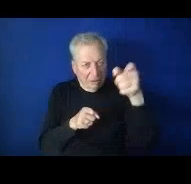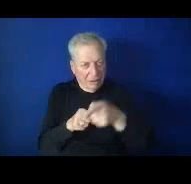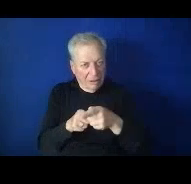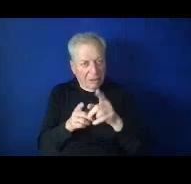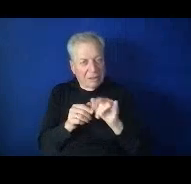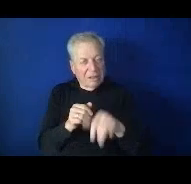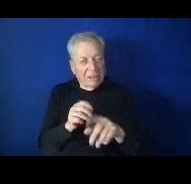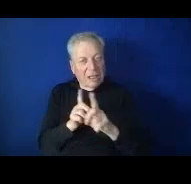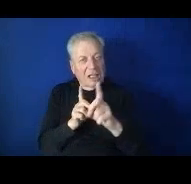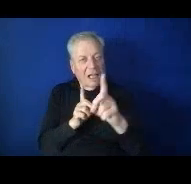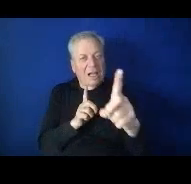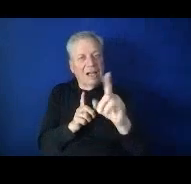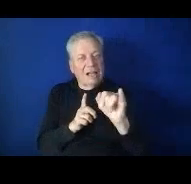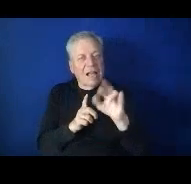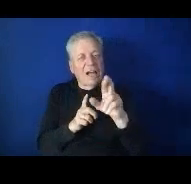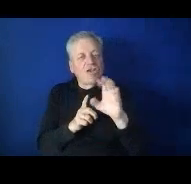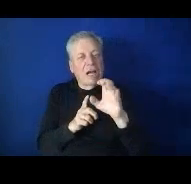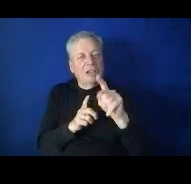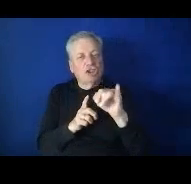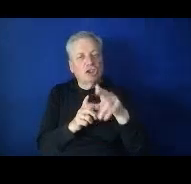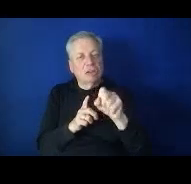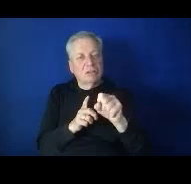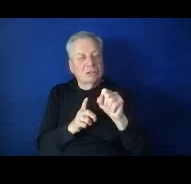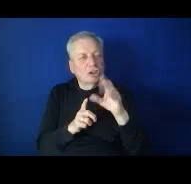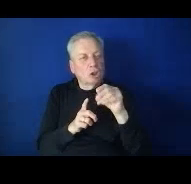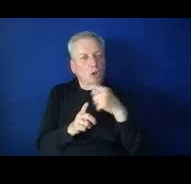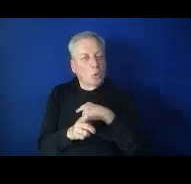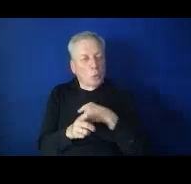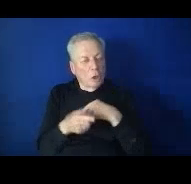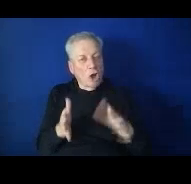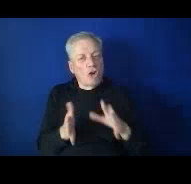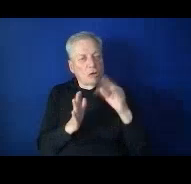the instrument to Steamboat Geyser. So we can see that we're recording,